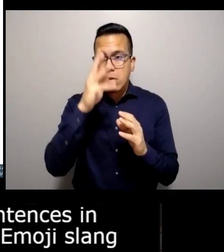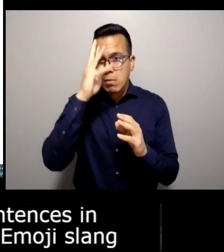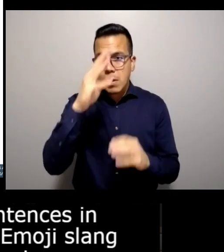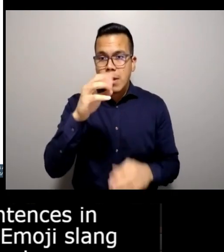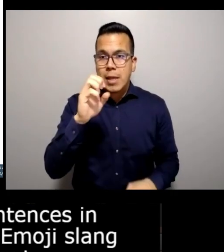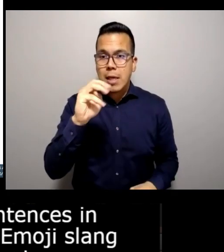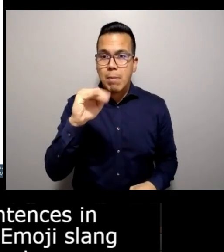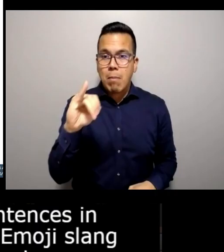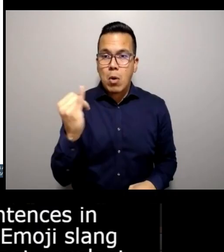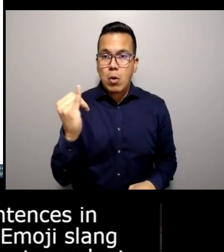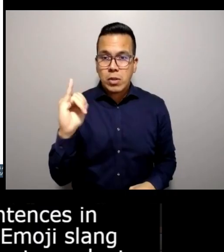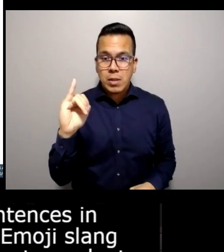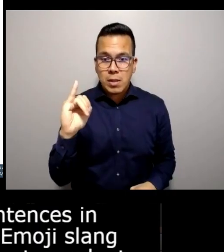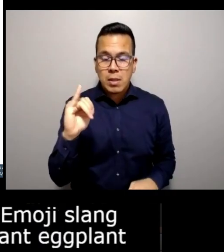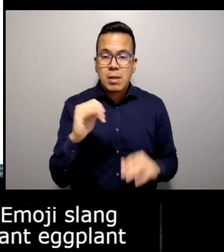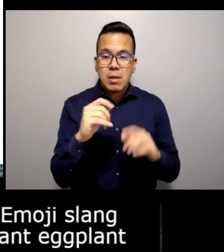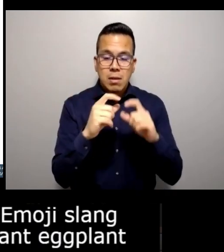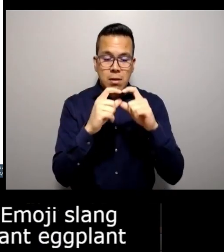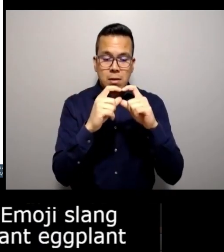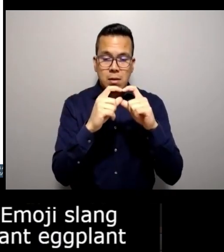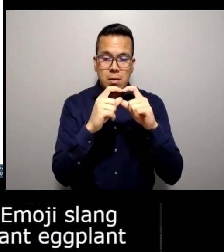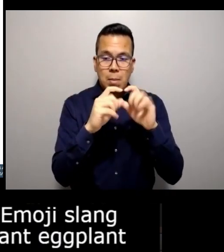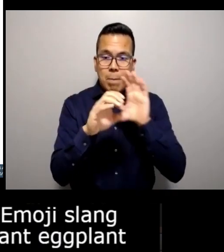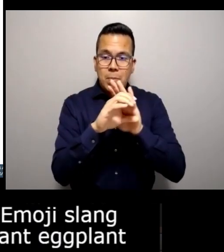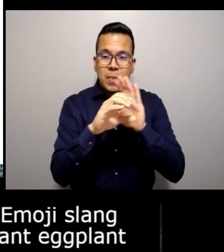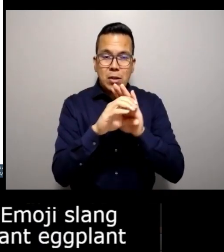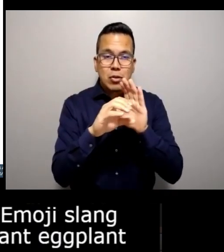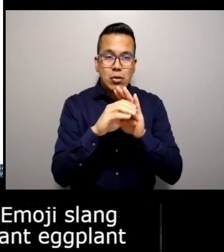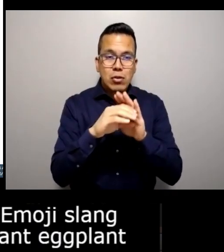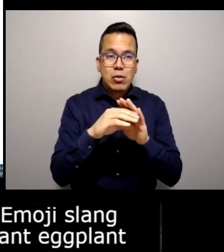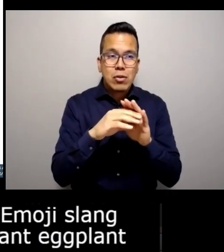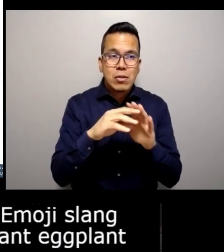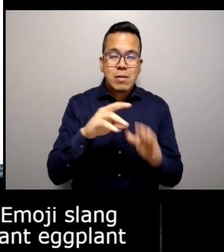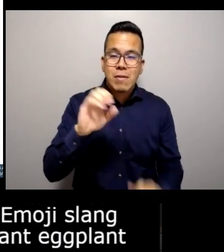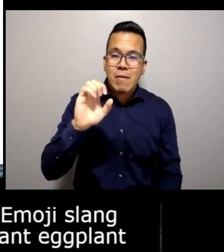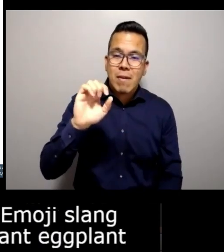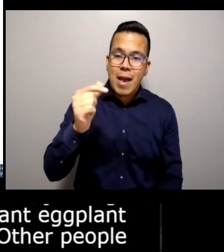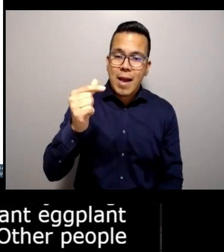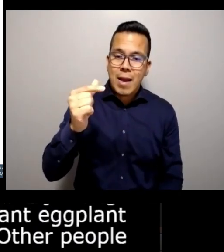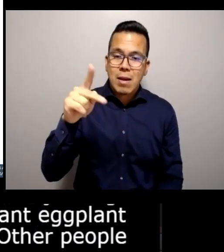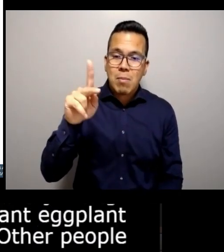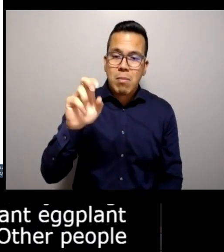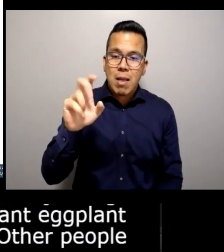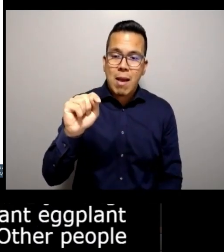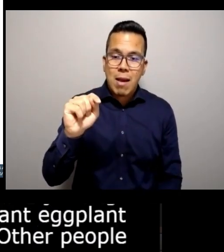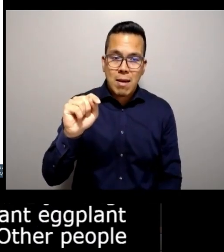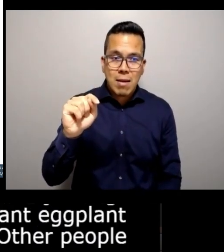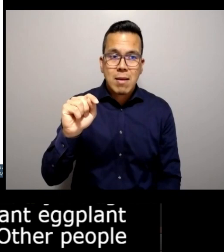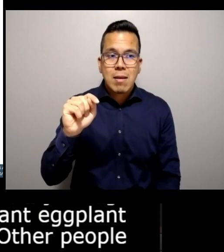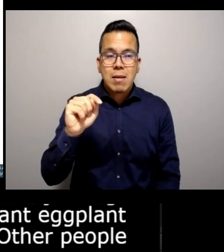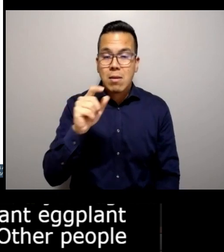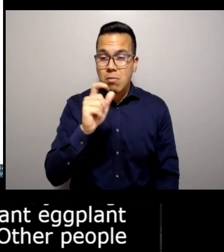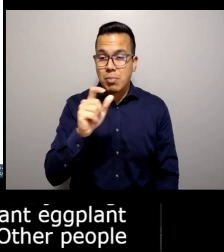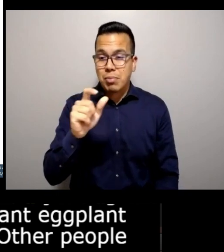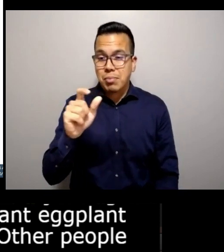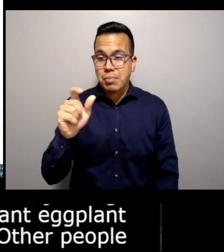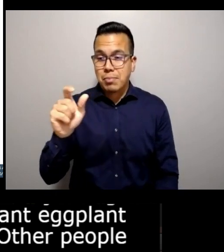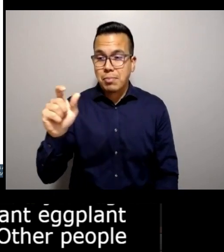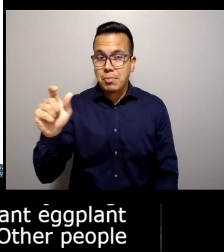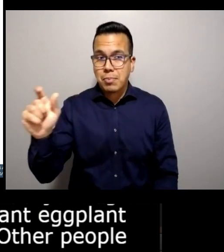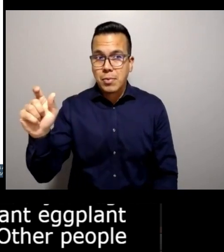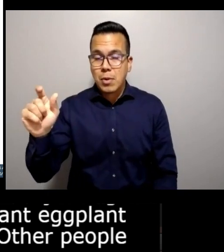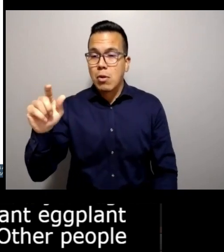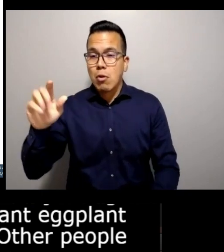Other people may not know. Other people who know may not want to know as well. So consider that